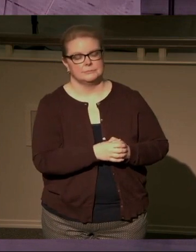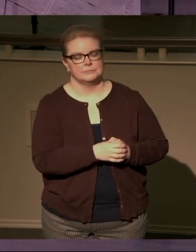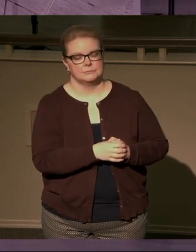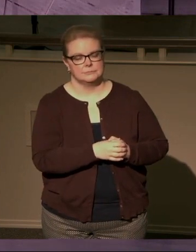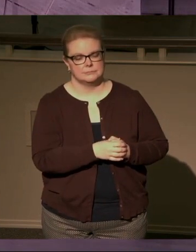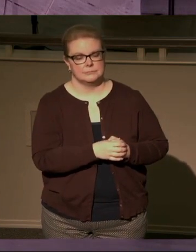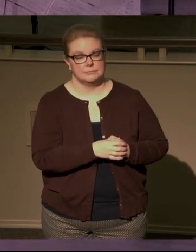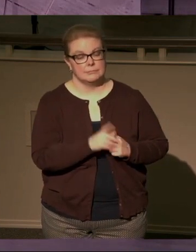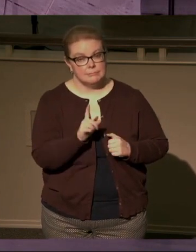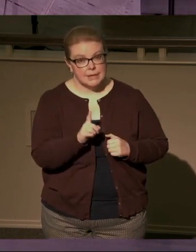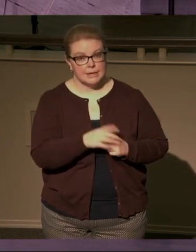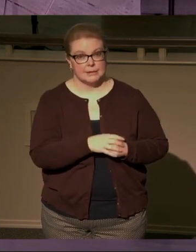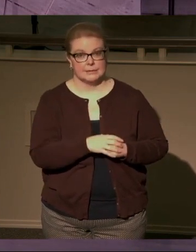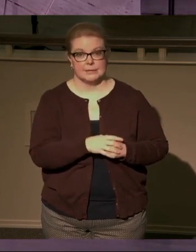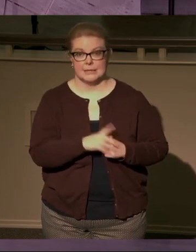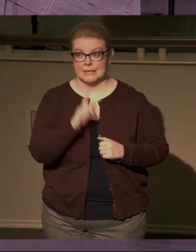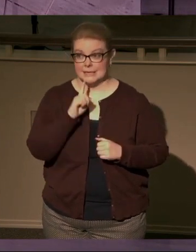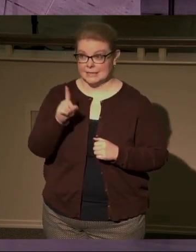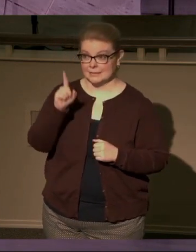But it is Christ